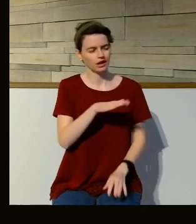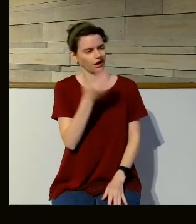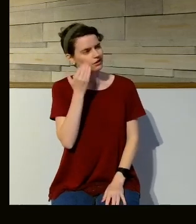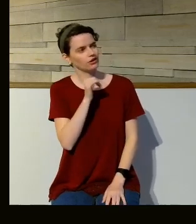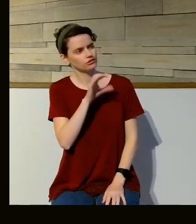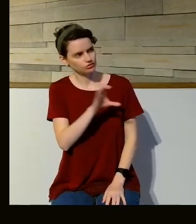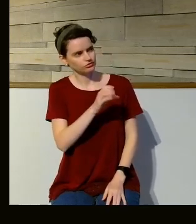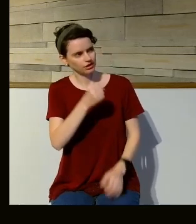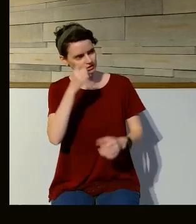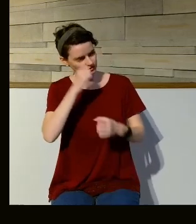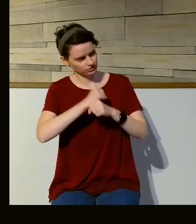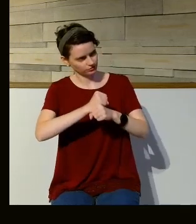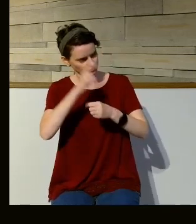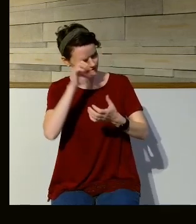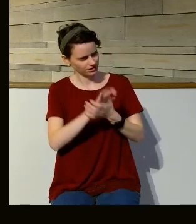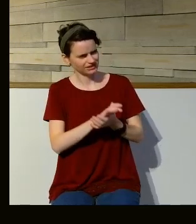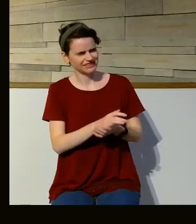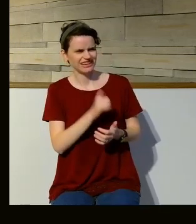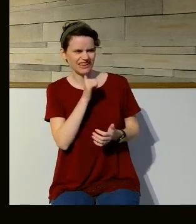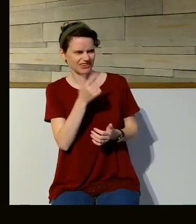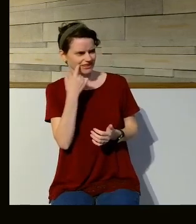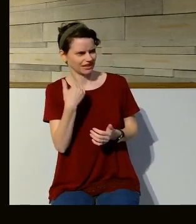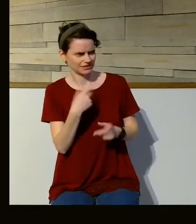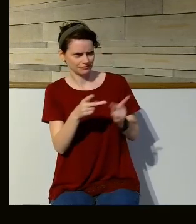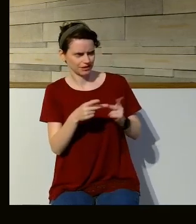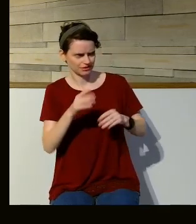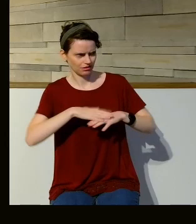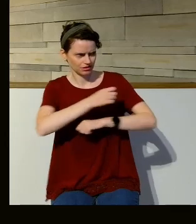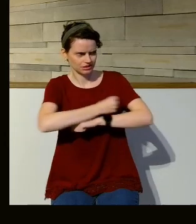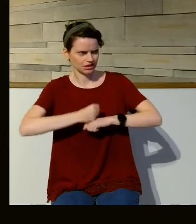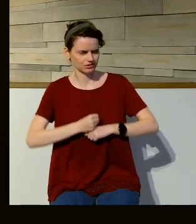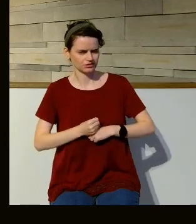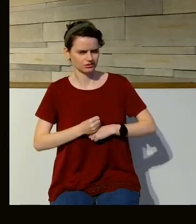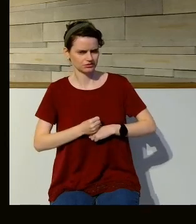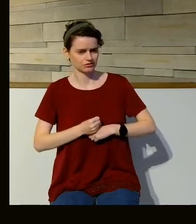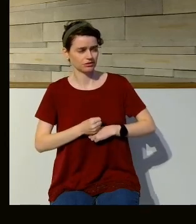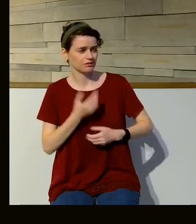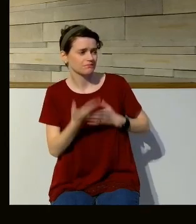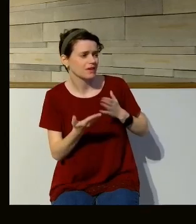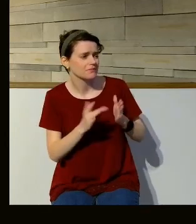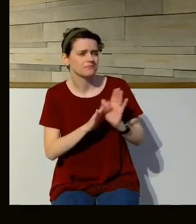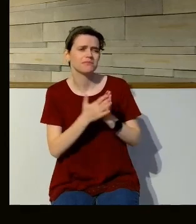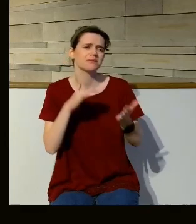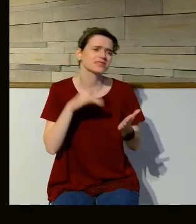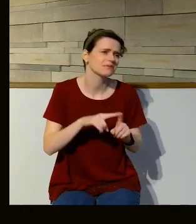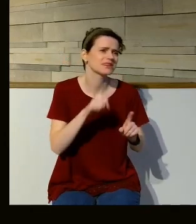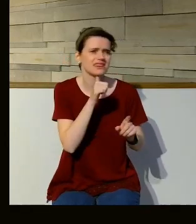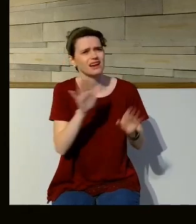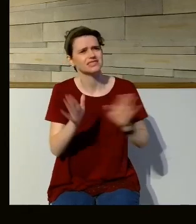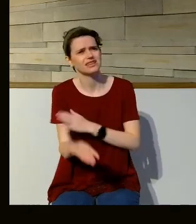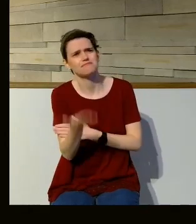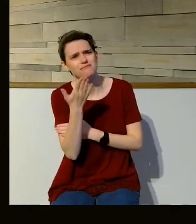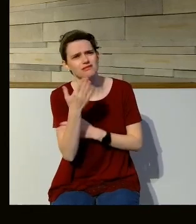you do apologetics and all, but I just don't think it has a place behind the pulpit. Maybe a Bible study, but certainly not a Sunday